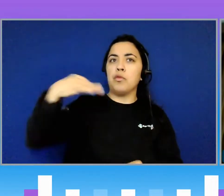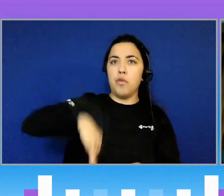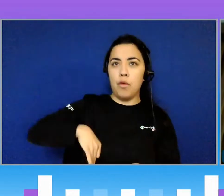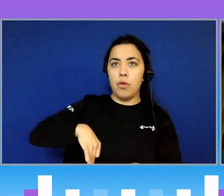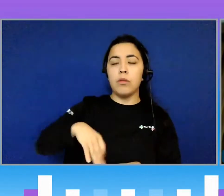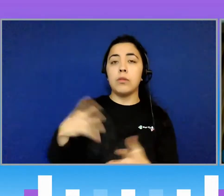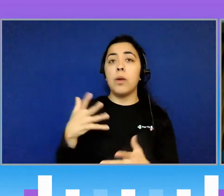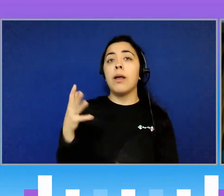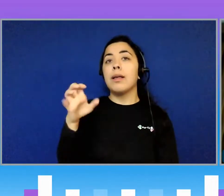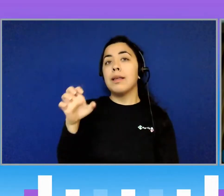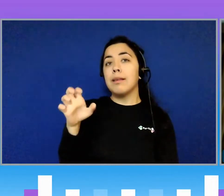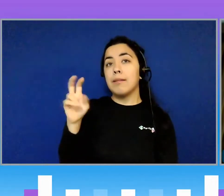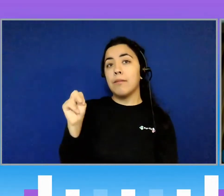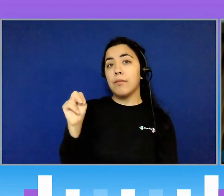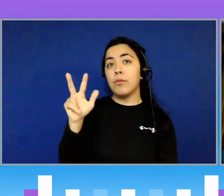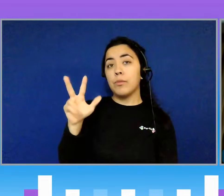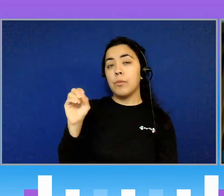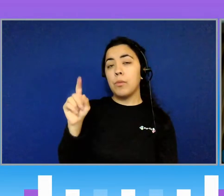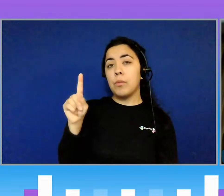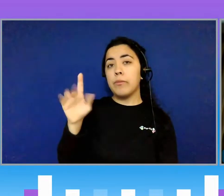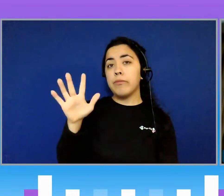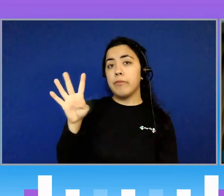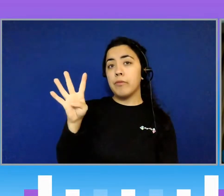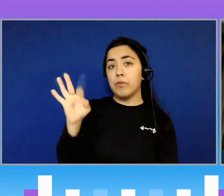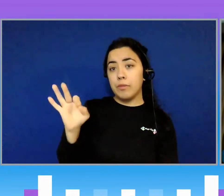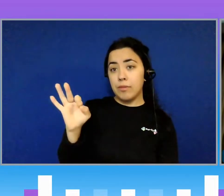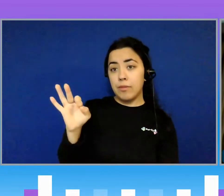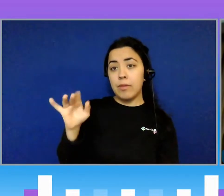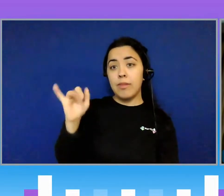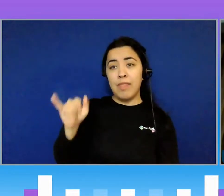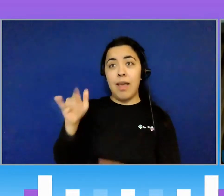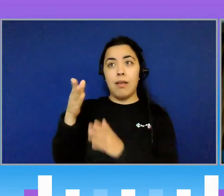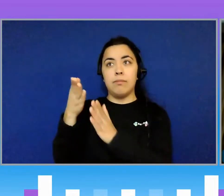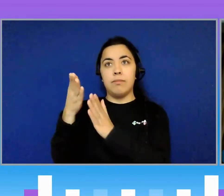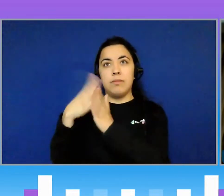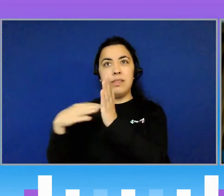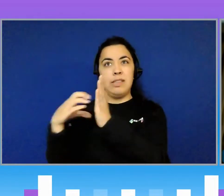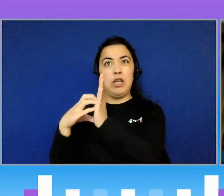EN 301-549, contains a section on